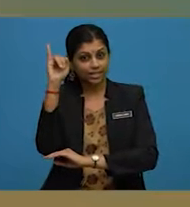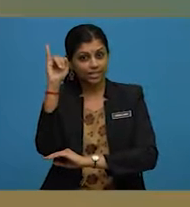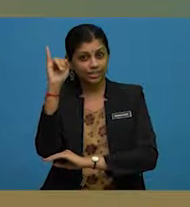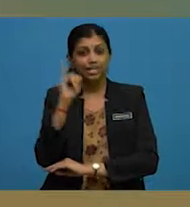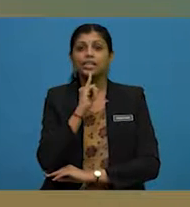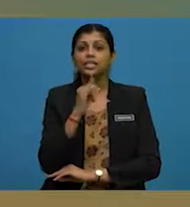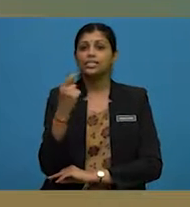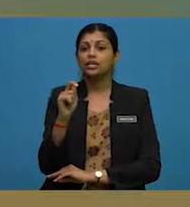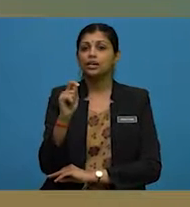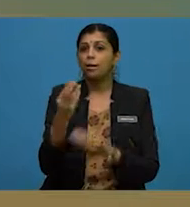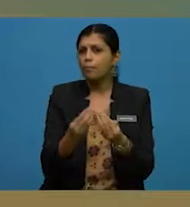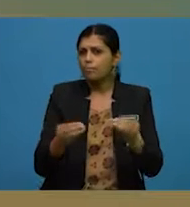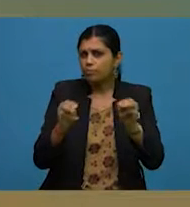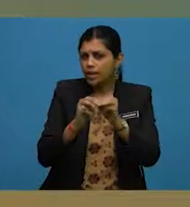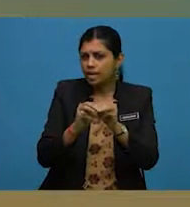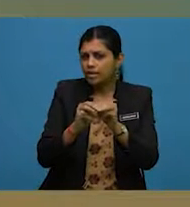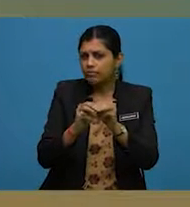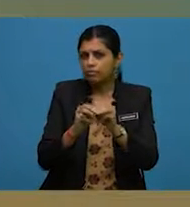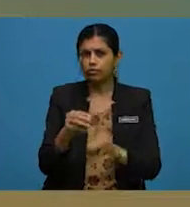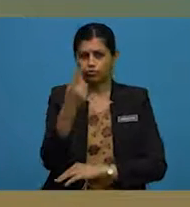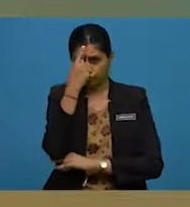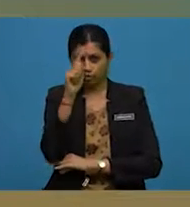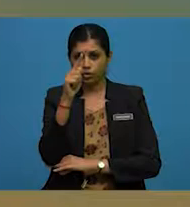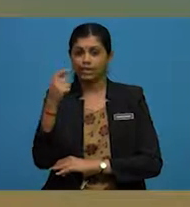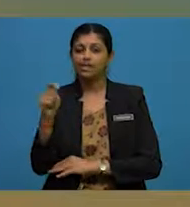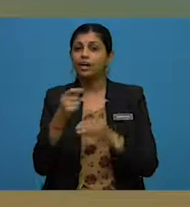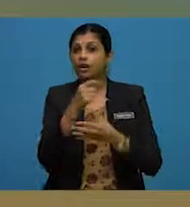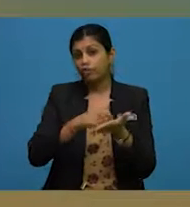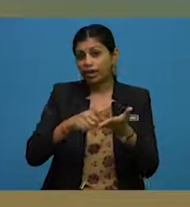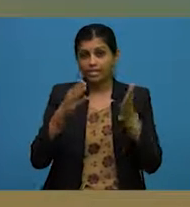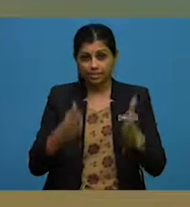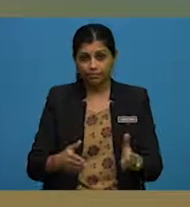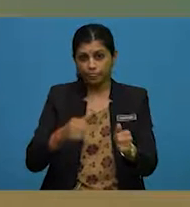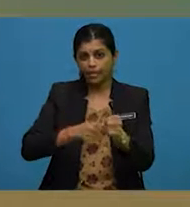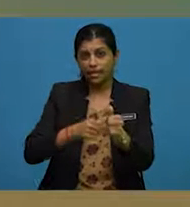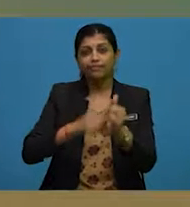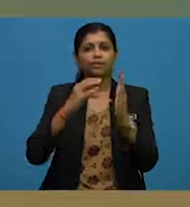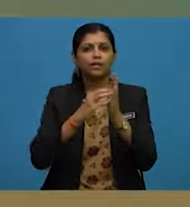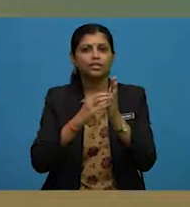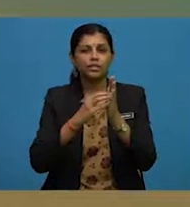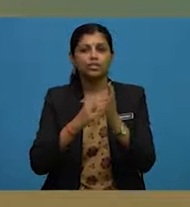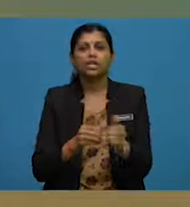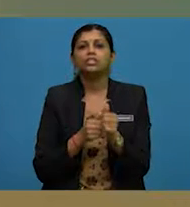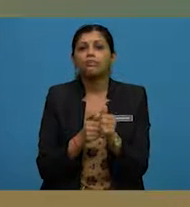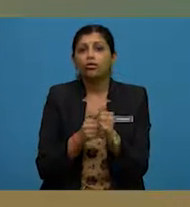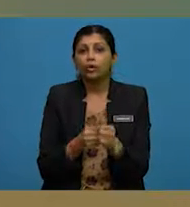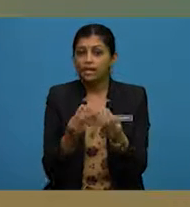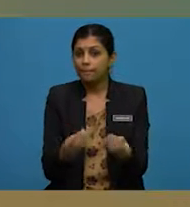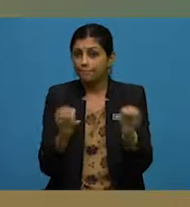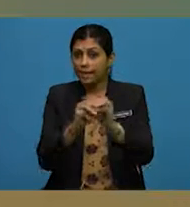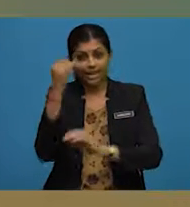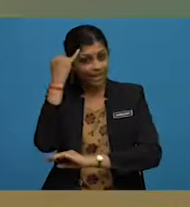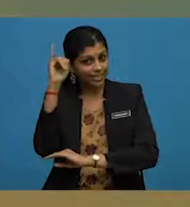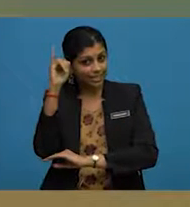the main point of the writer. Every passage is based on a main idea, which